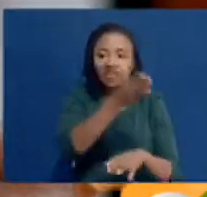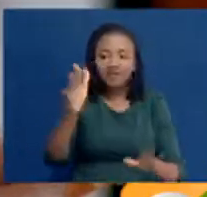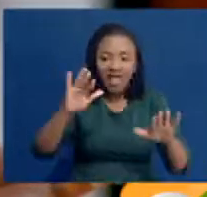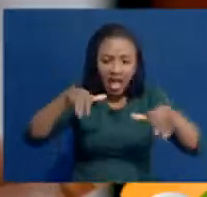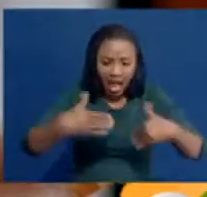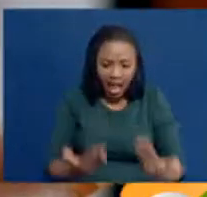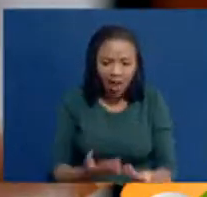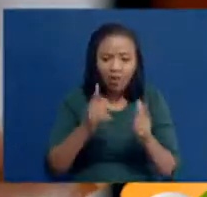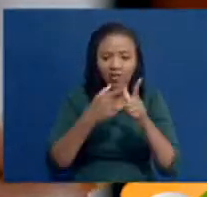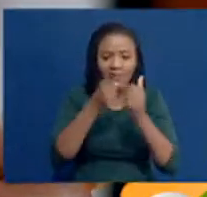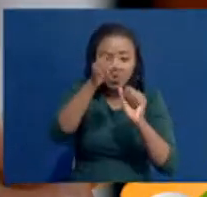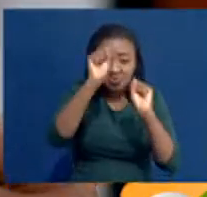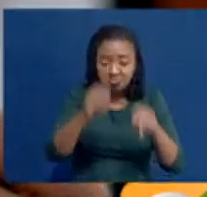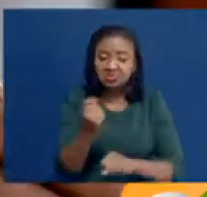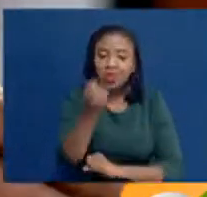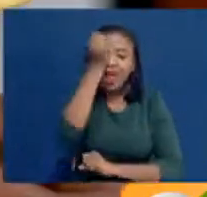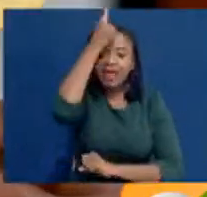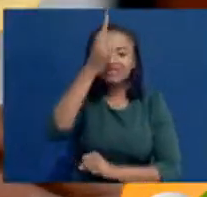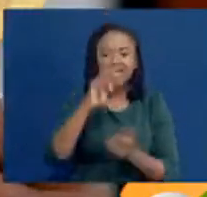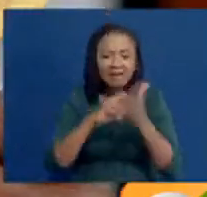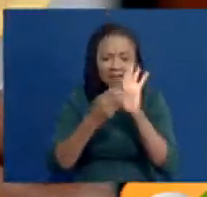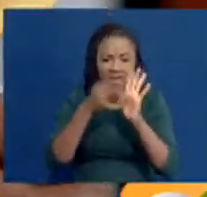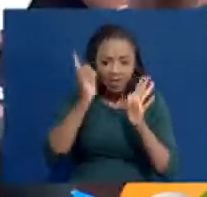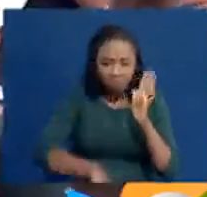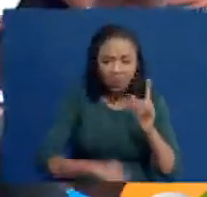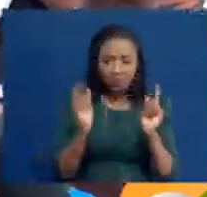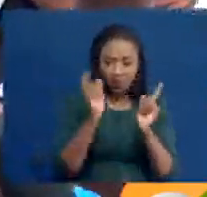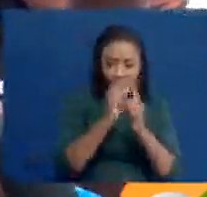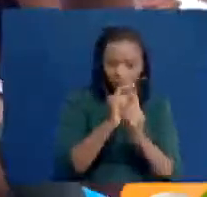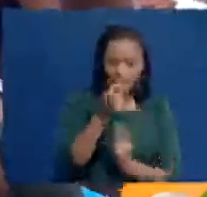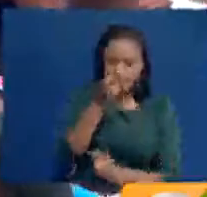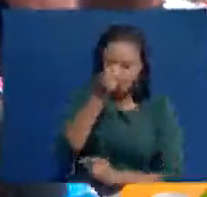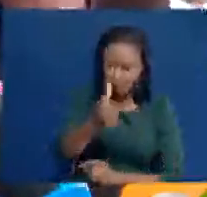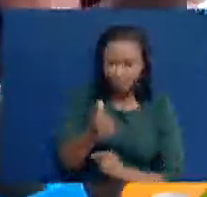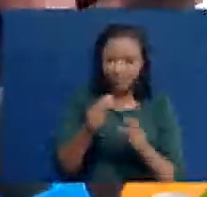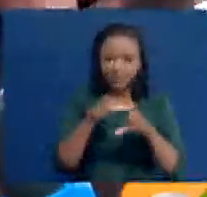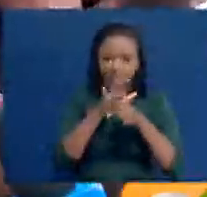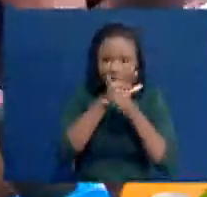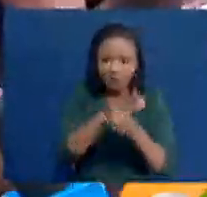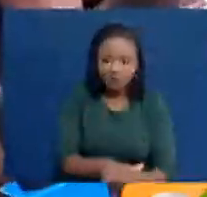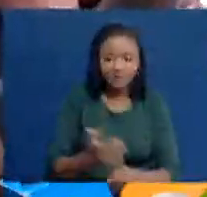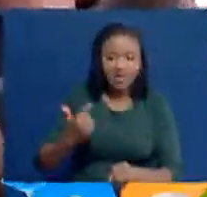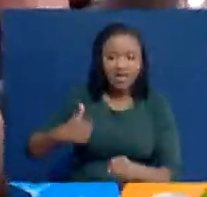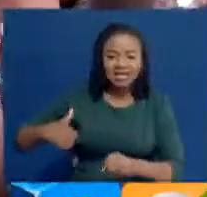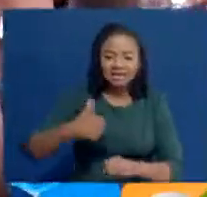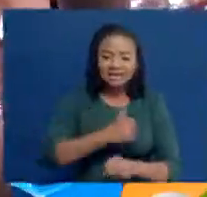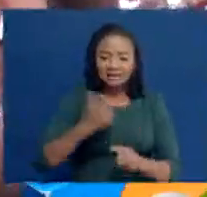understand what it means to be a minority and marginalized. To meteseka.